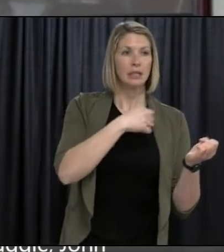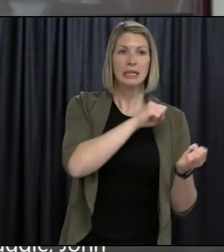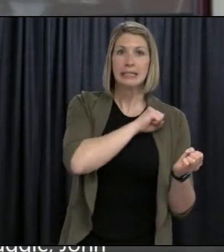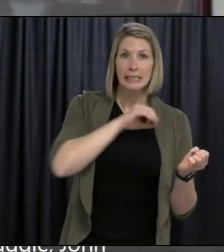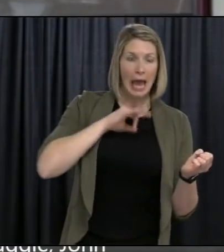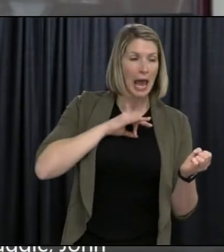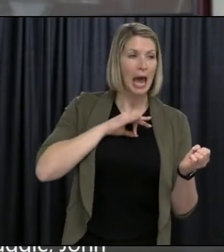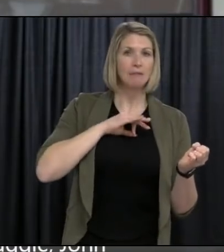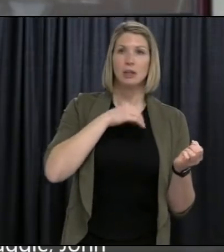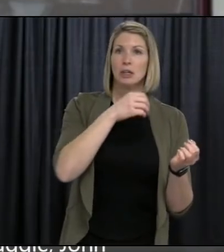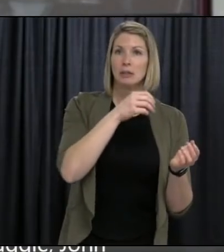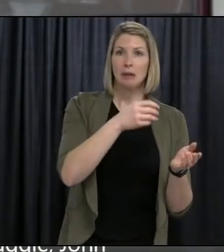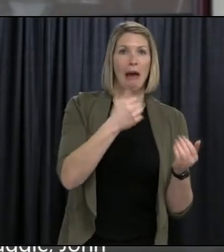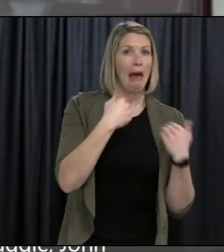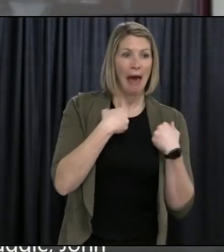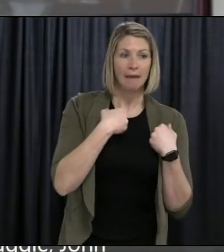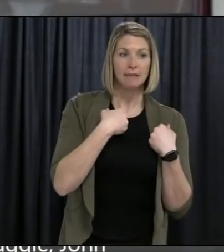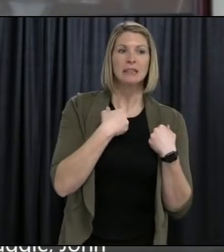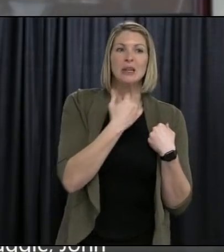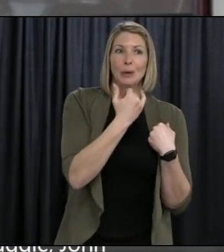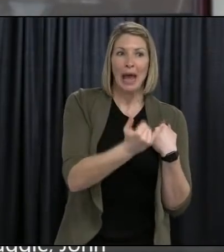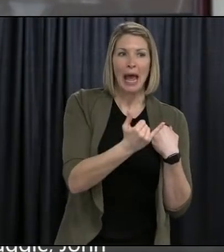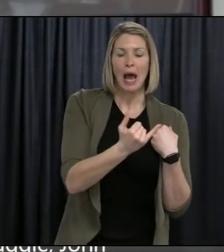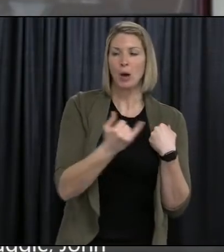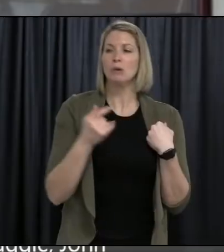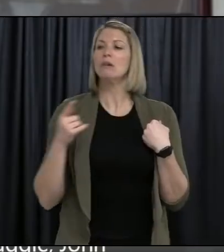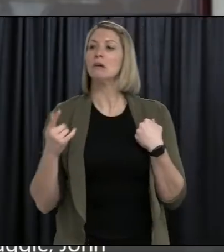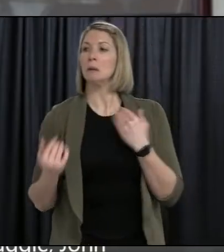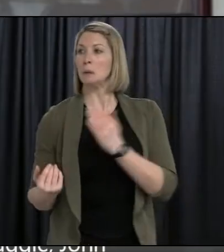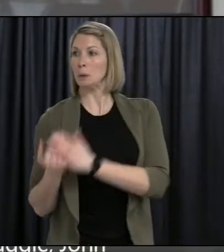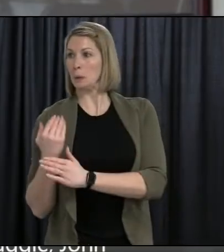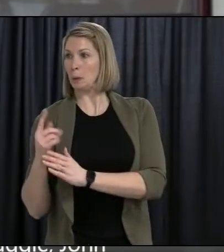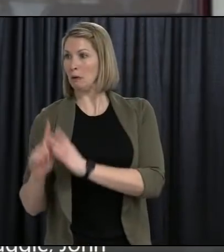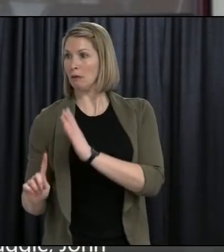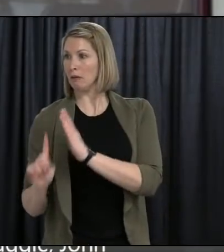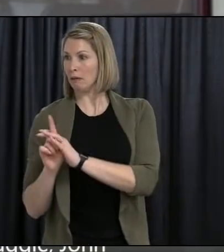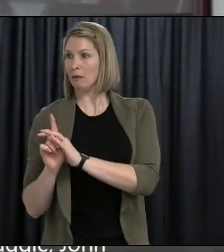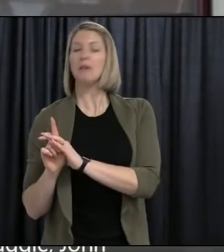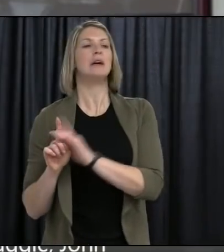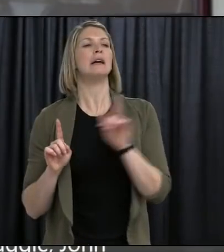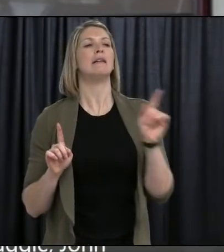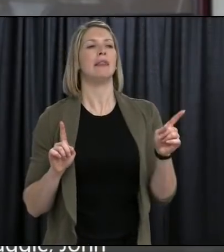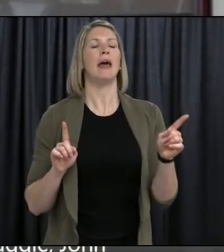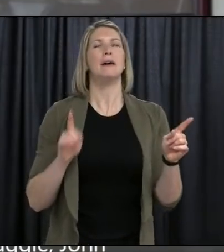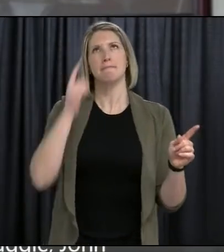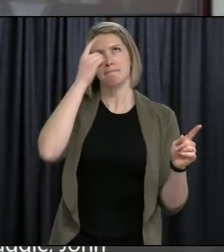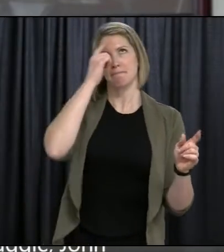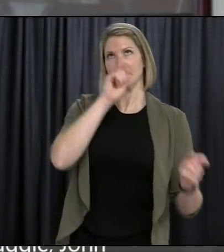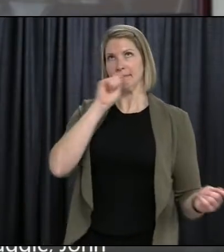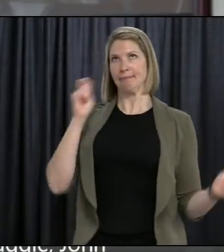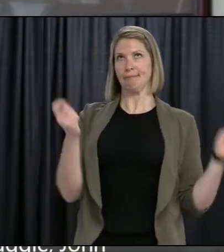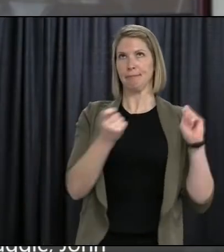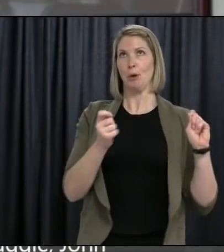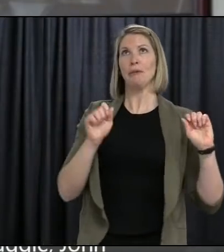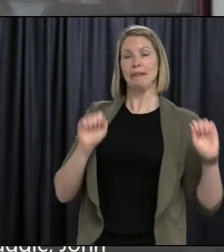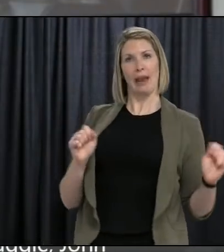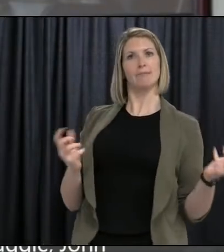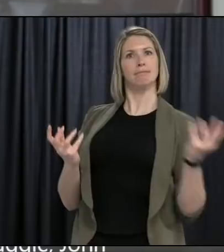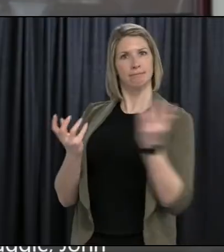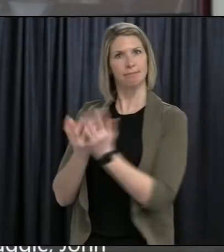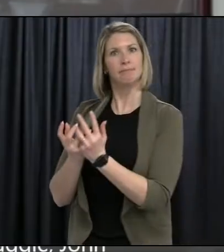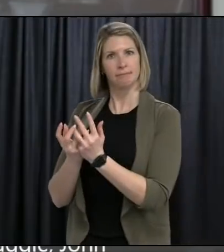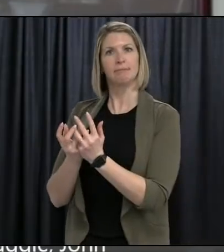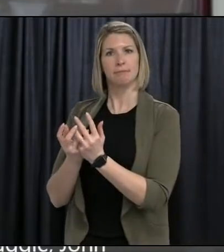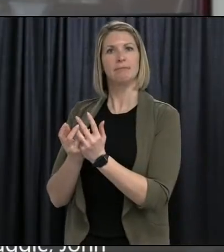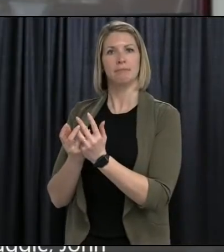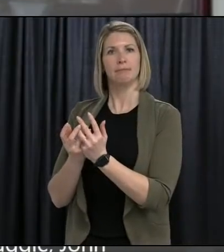Fitzgerald's shop and public health once whole genome sequencing became an issue for identifying variants. So that capacity was there to some extent.